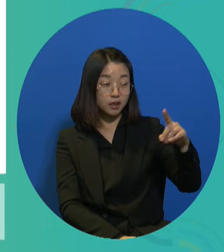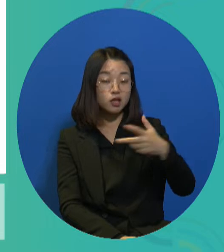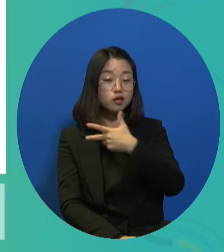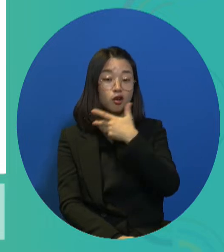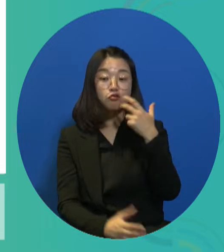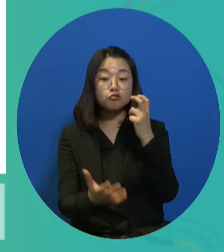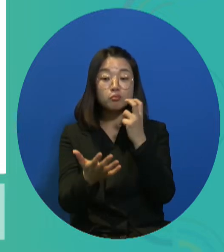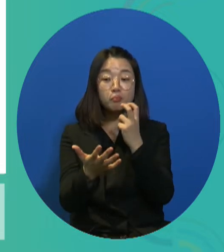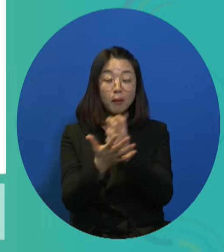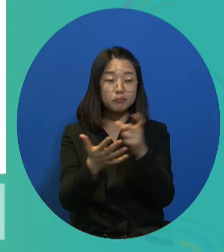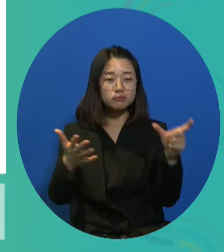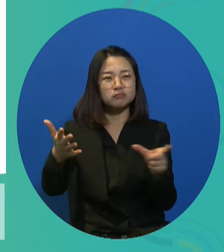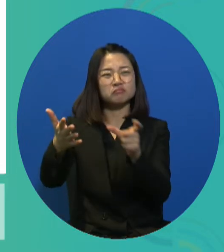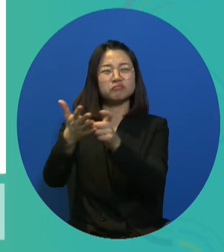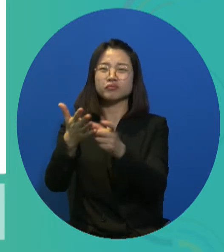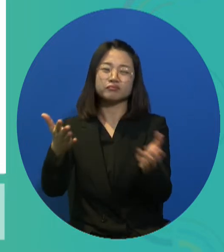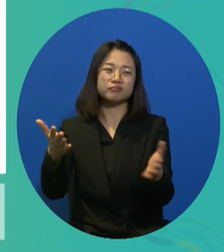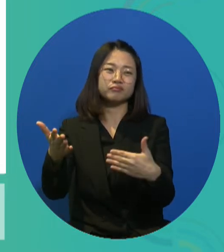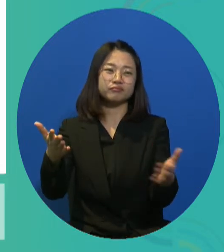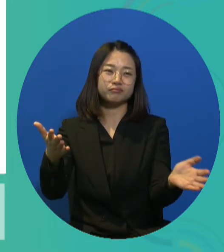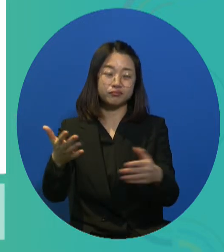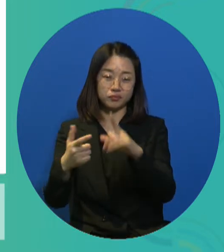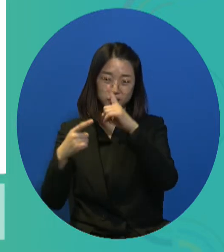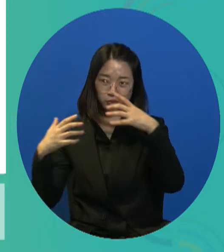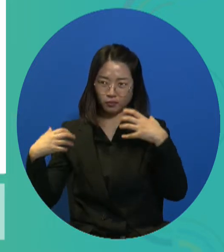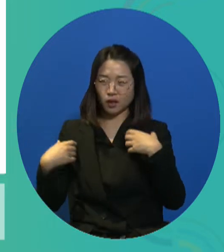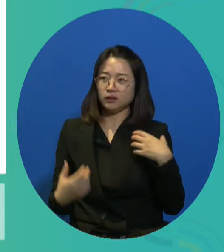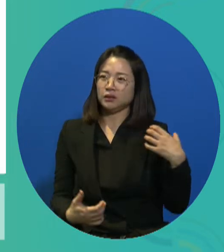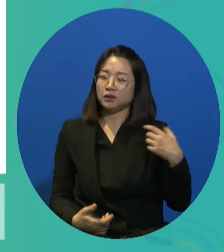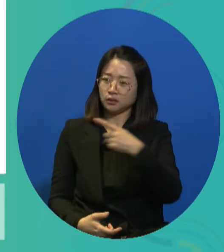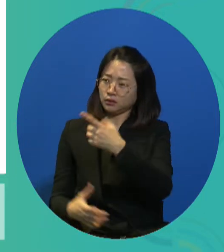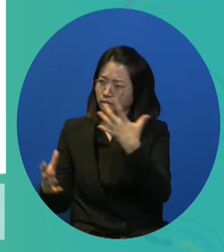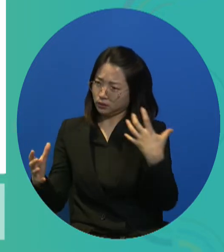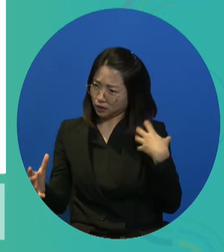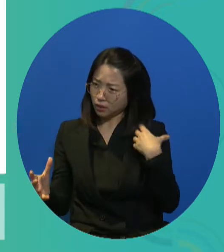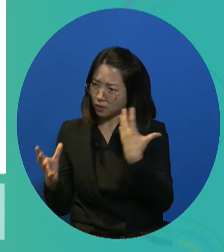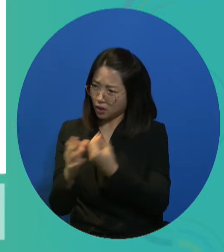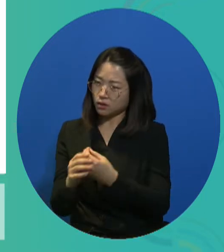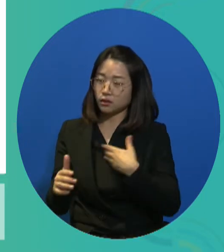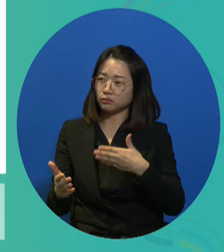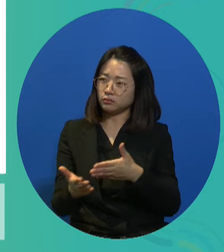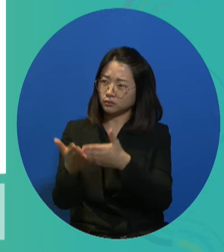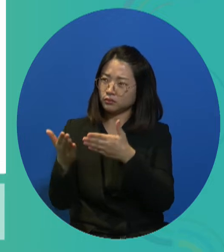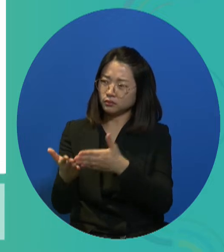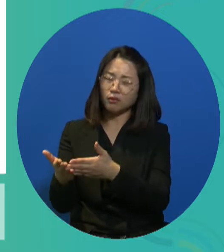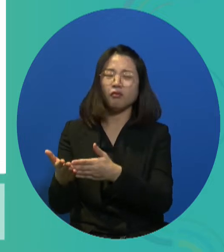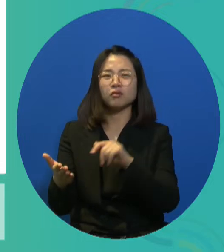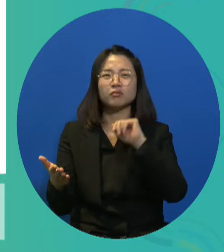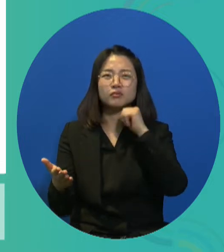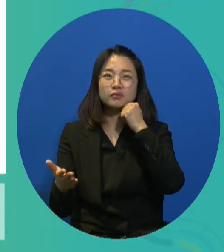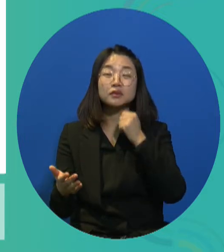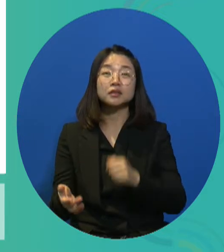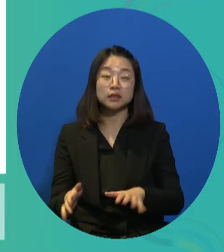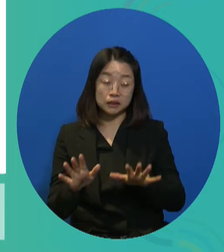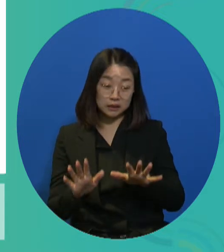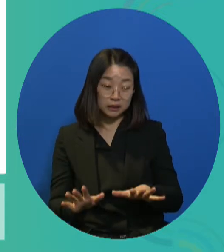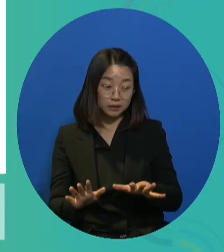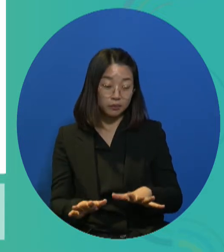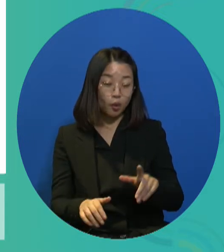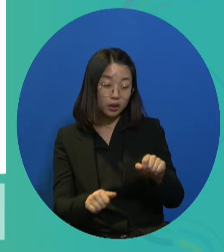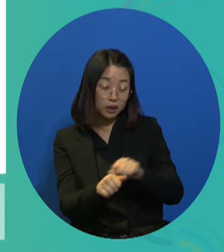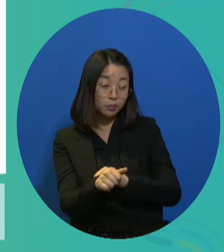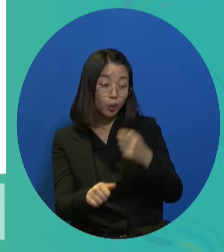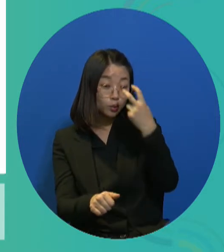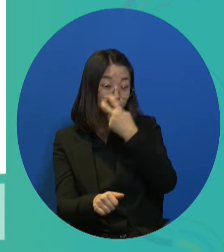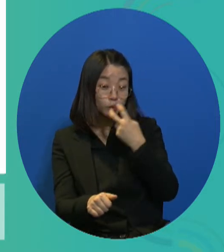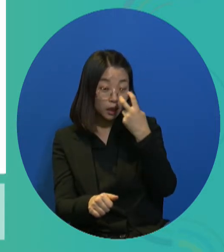useful, definitely. Word did spread among our networks of solidarity that had built up